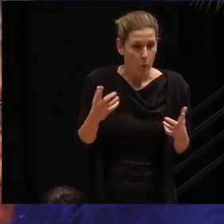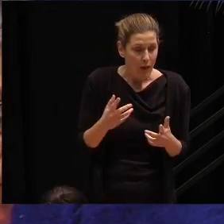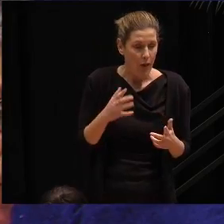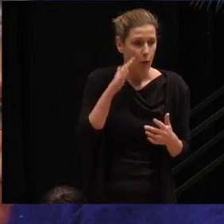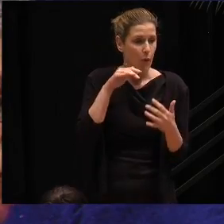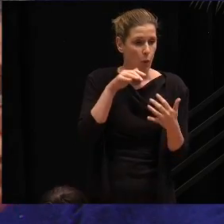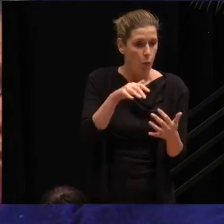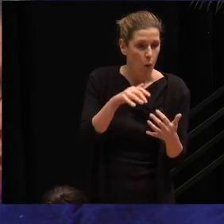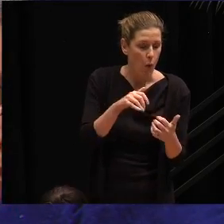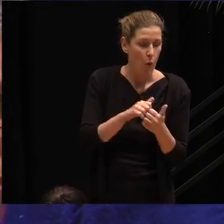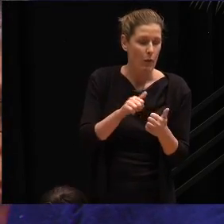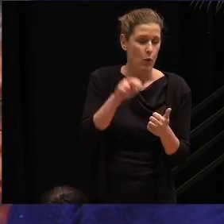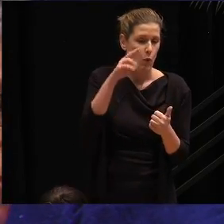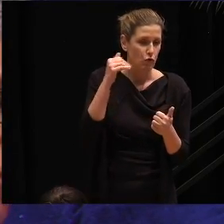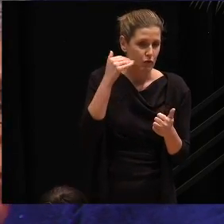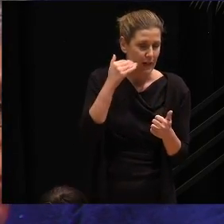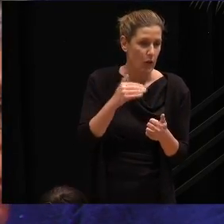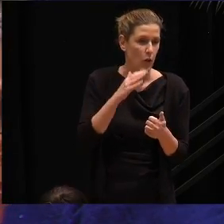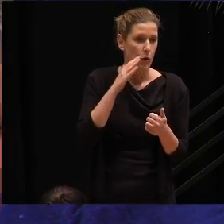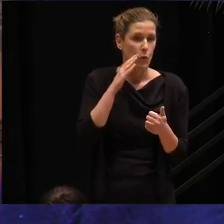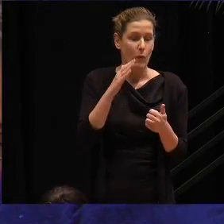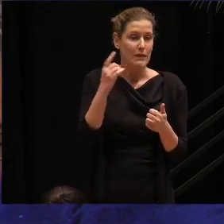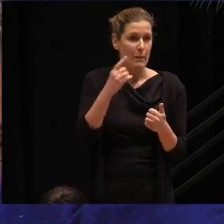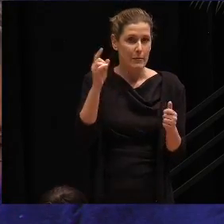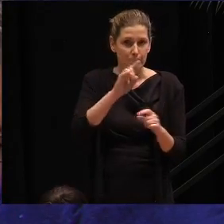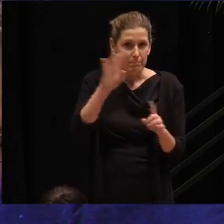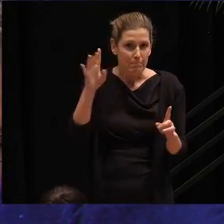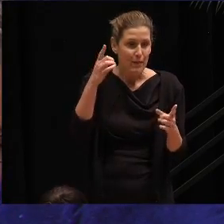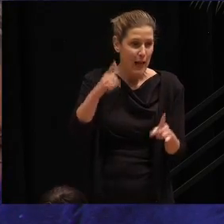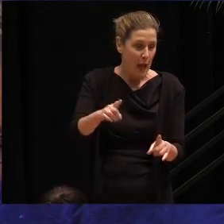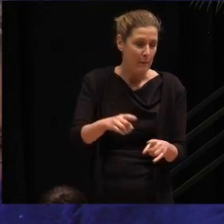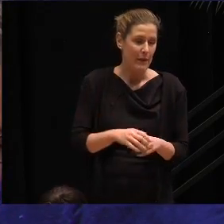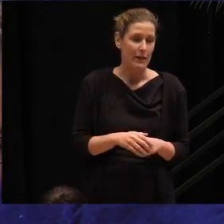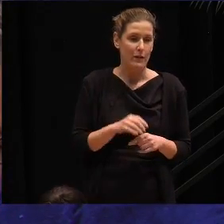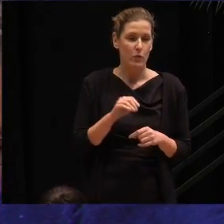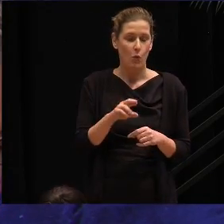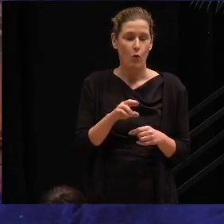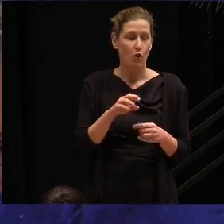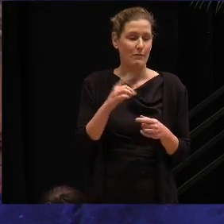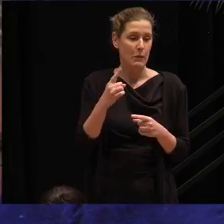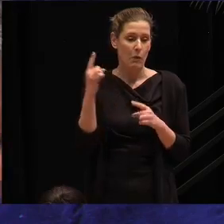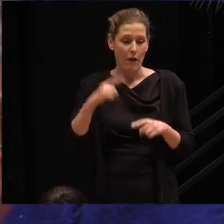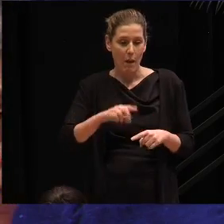war with North Korea? Will something catastrophic, will there be terrorism on our shores?